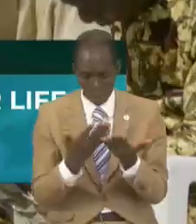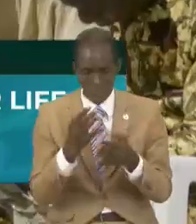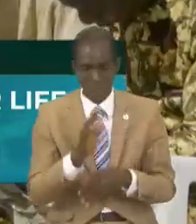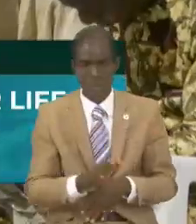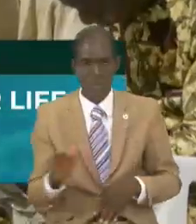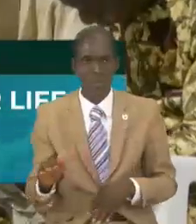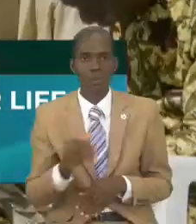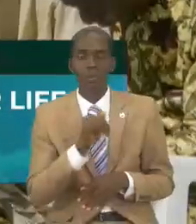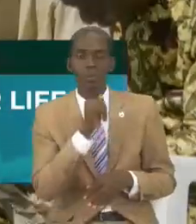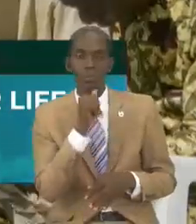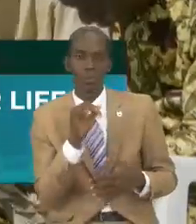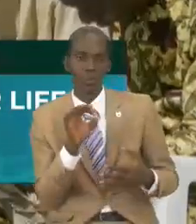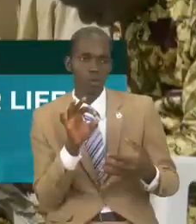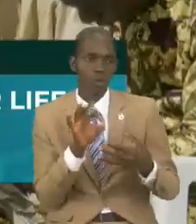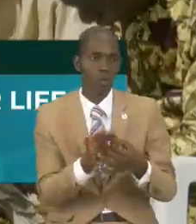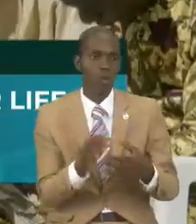fashioning yourselves